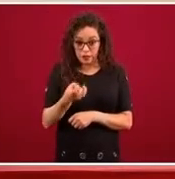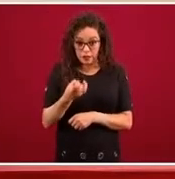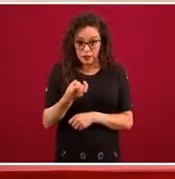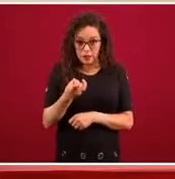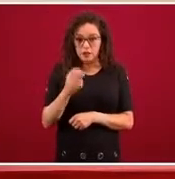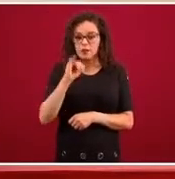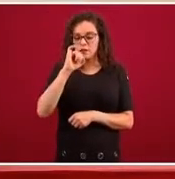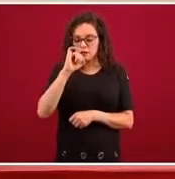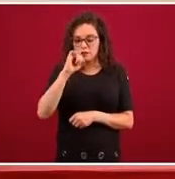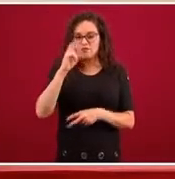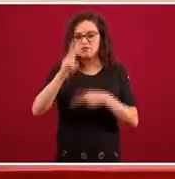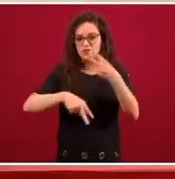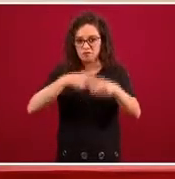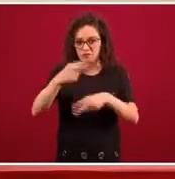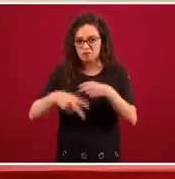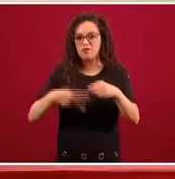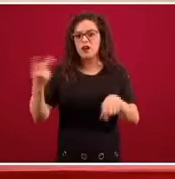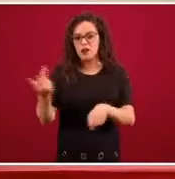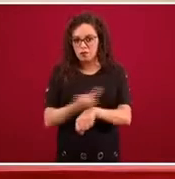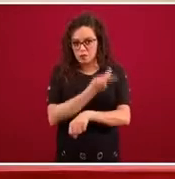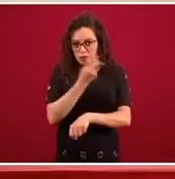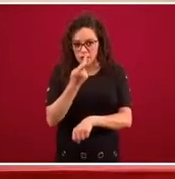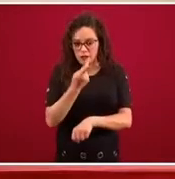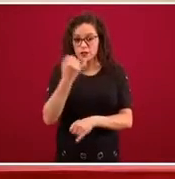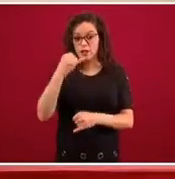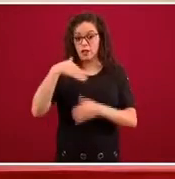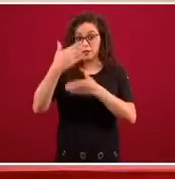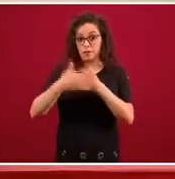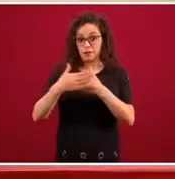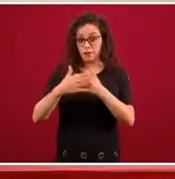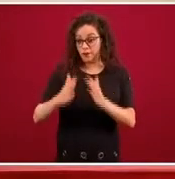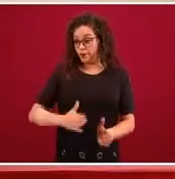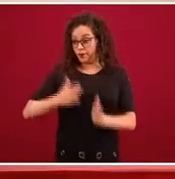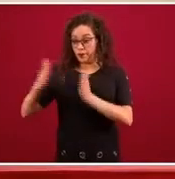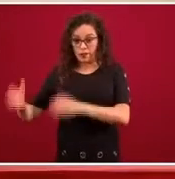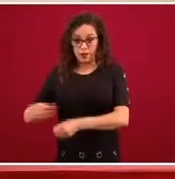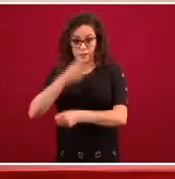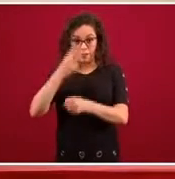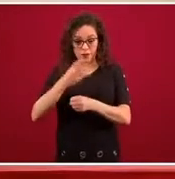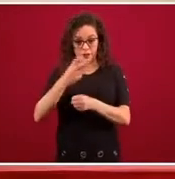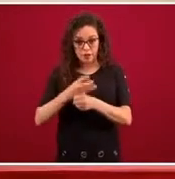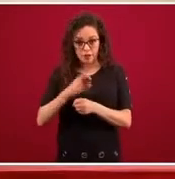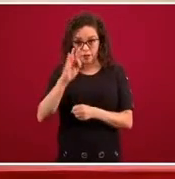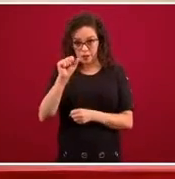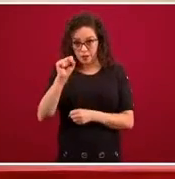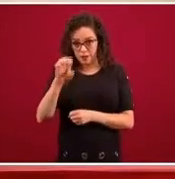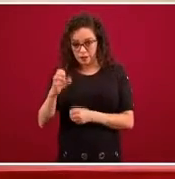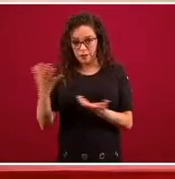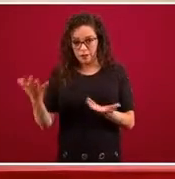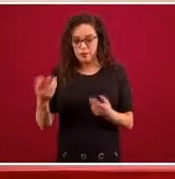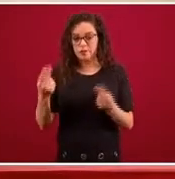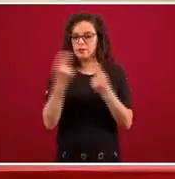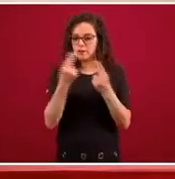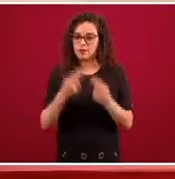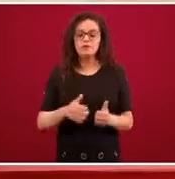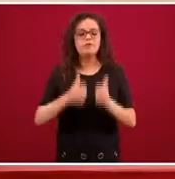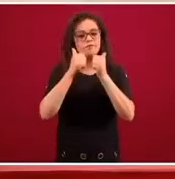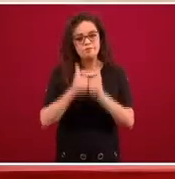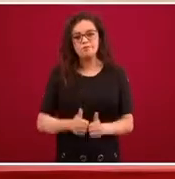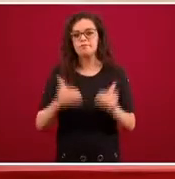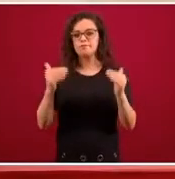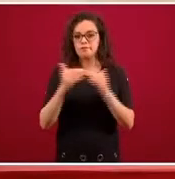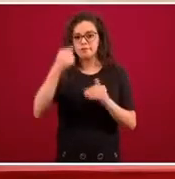we moved towards phase 3. So it is very important still to stay at home and to